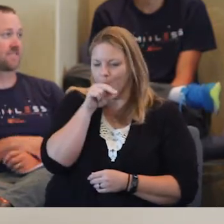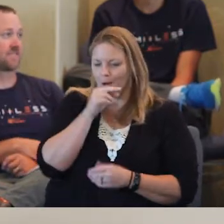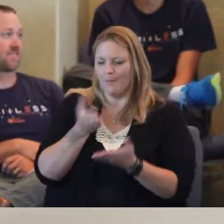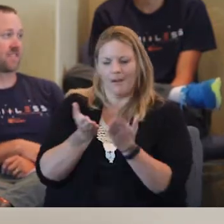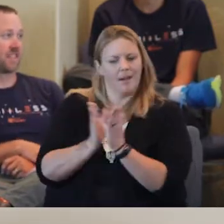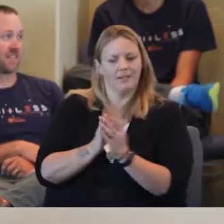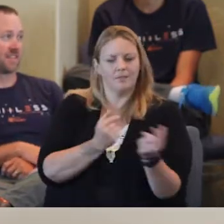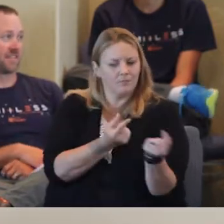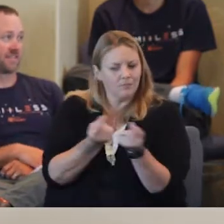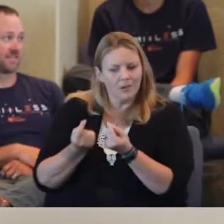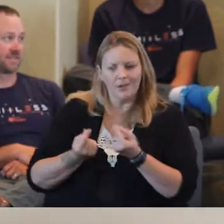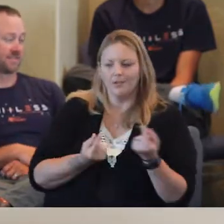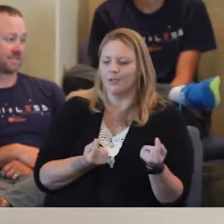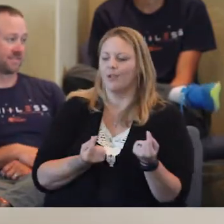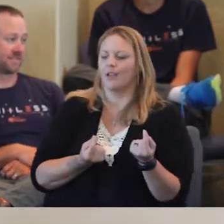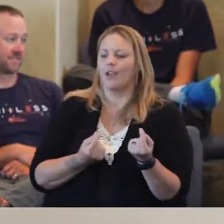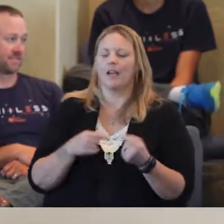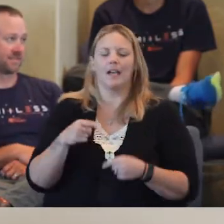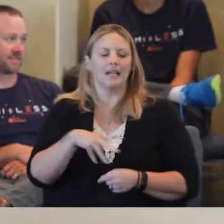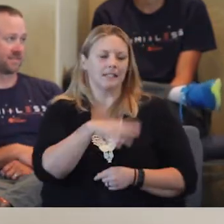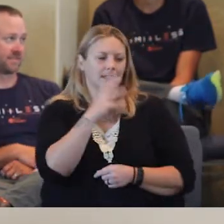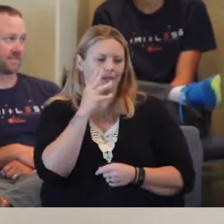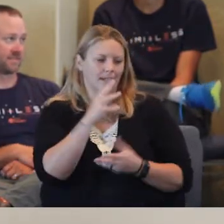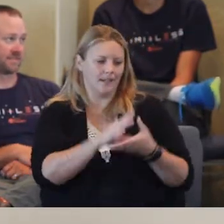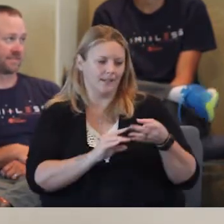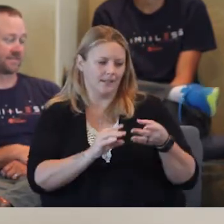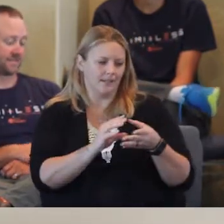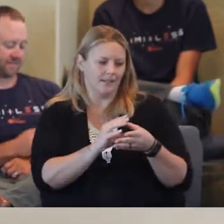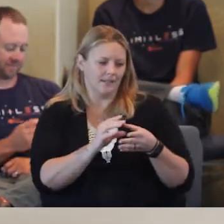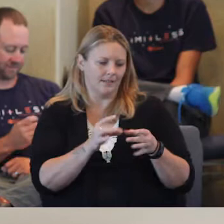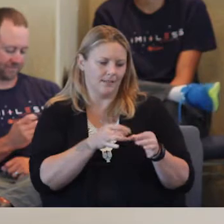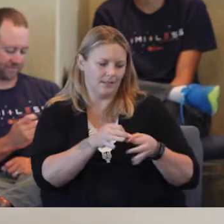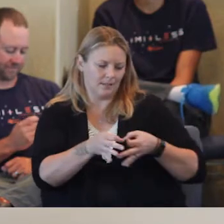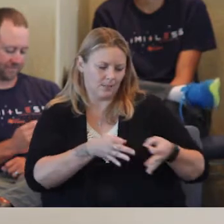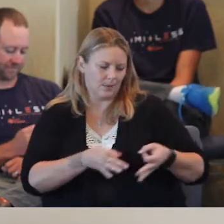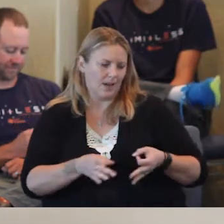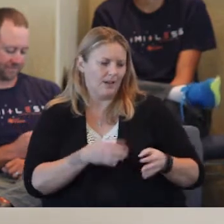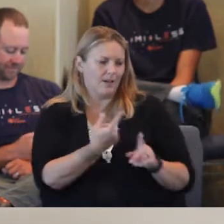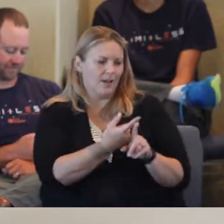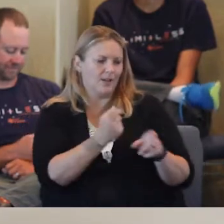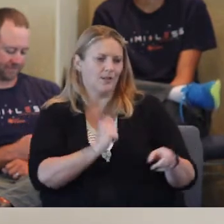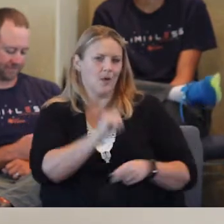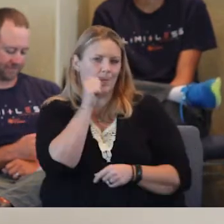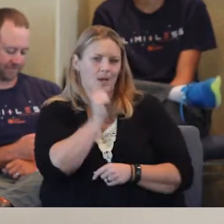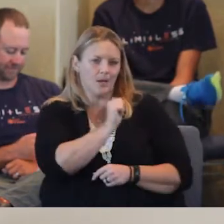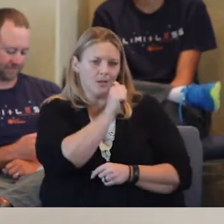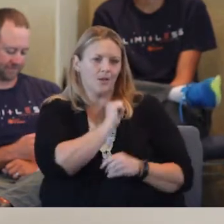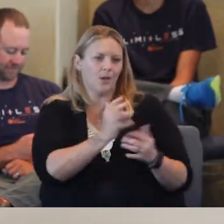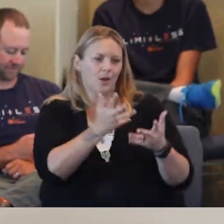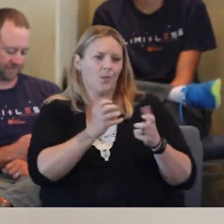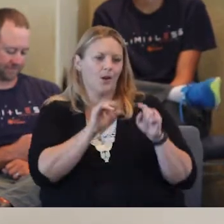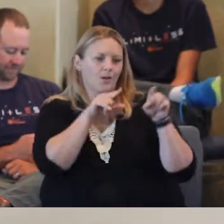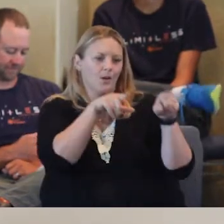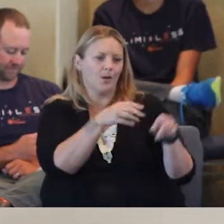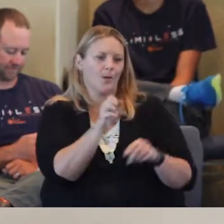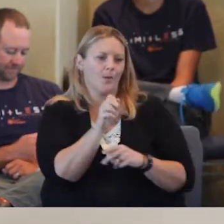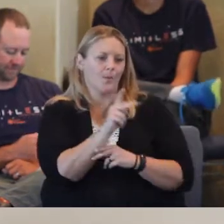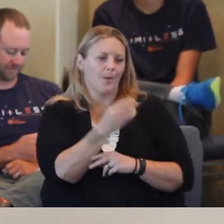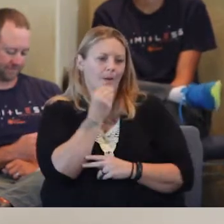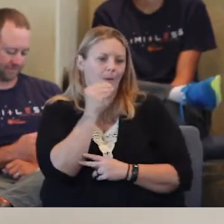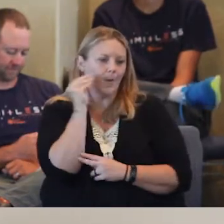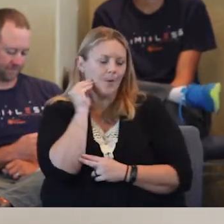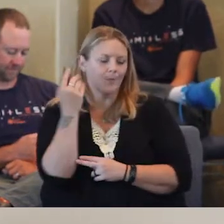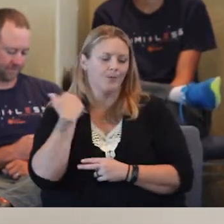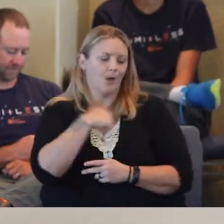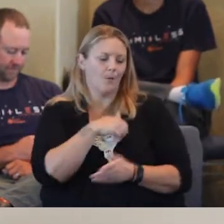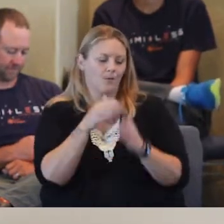Robin asked him what was going on, and she explained to us that he's from Arizona, and he just wants to go back home. So we were